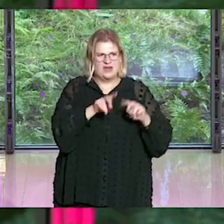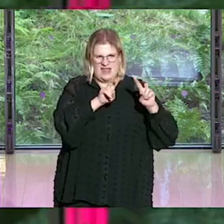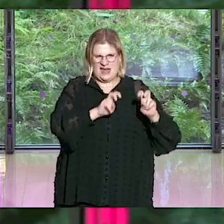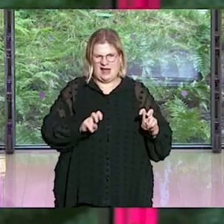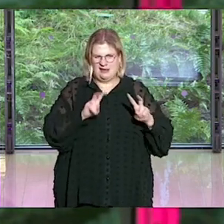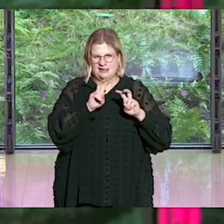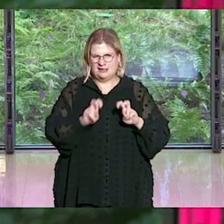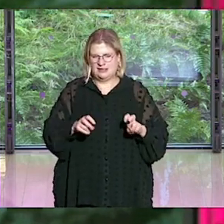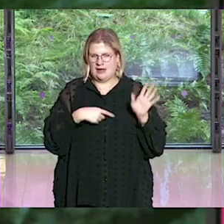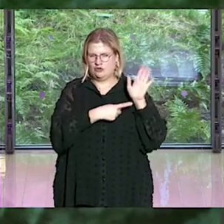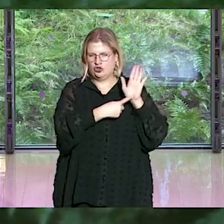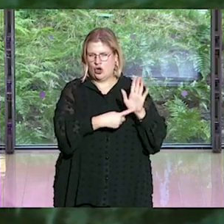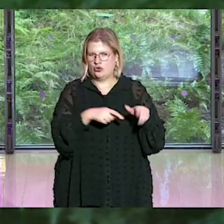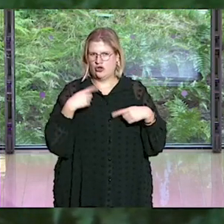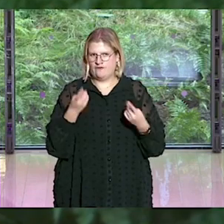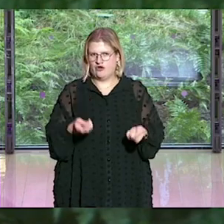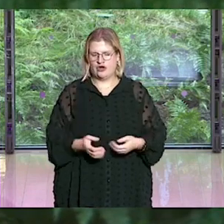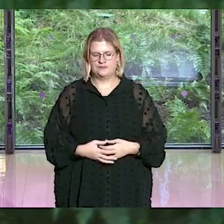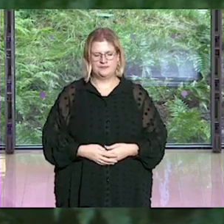I've shown here.